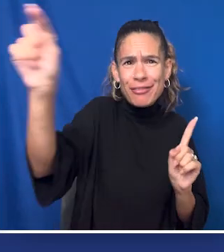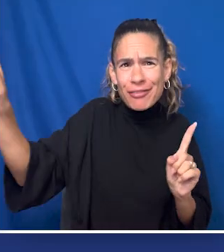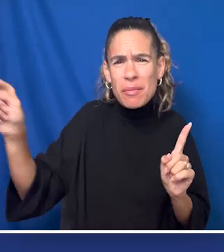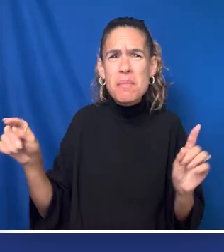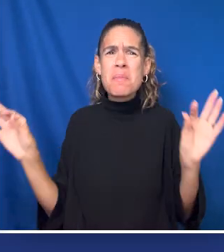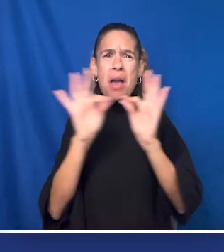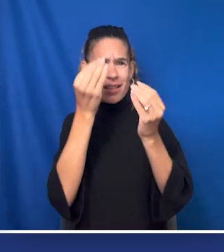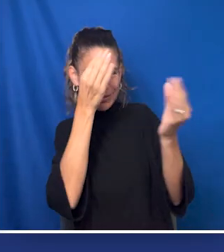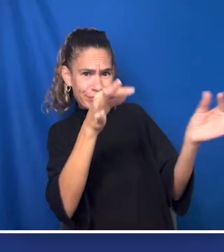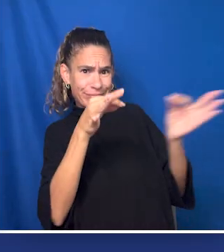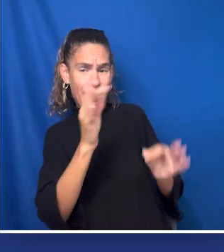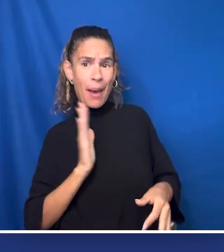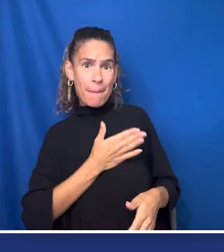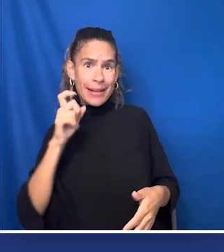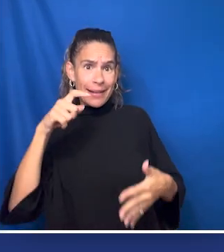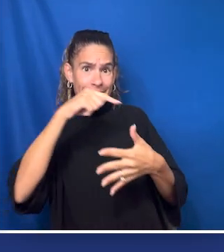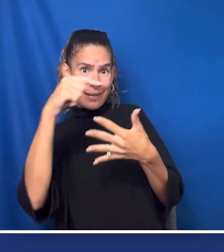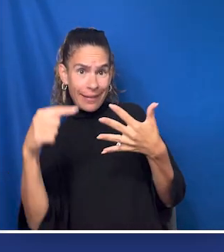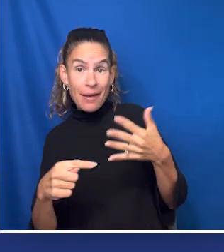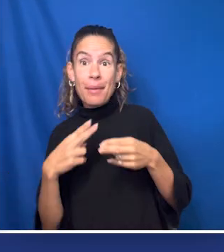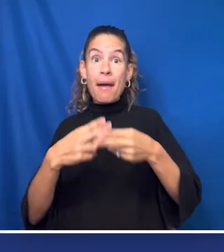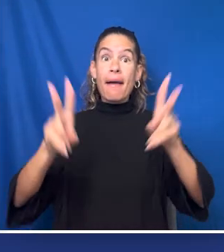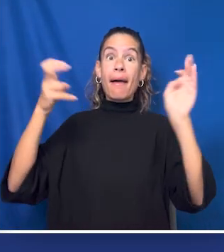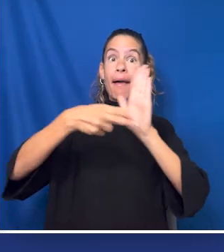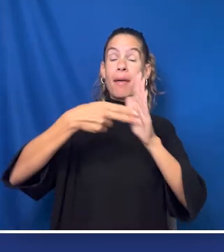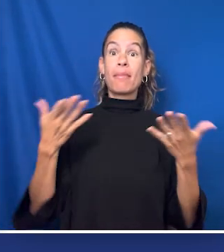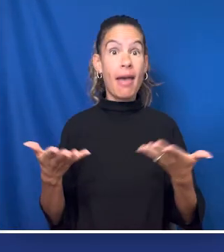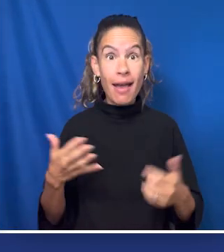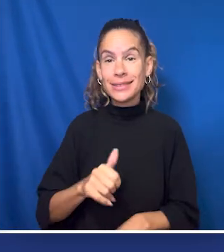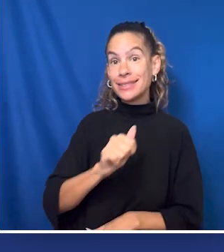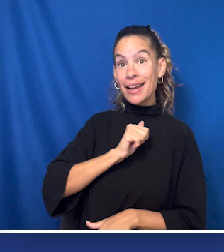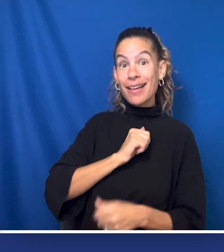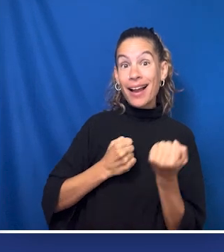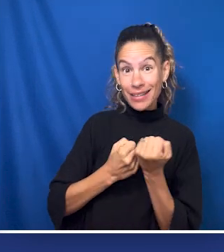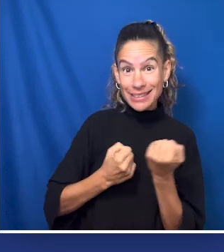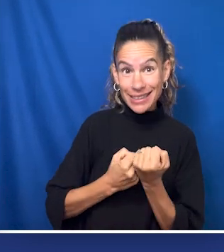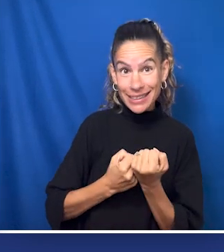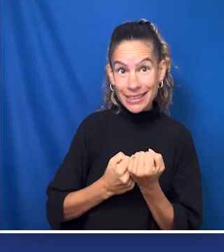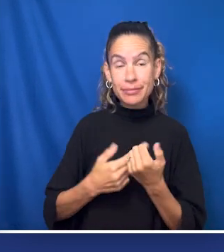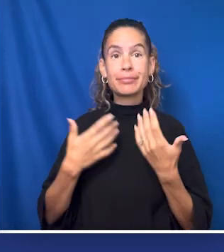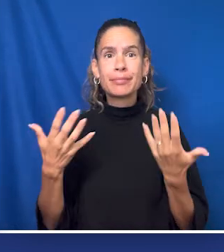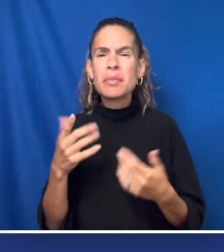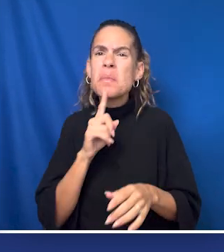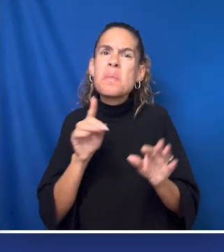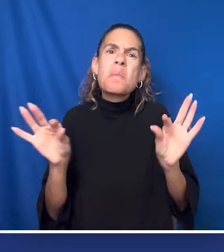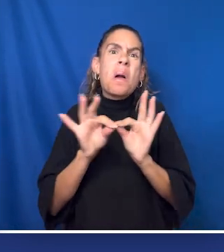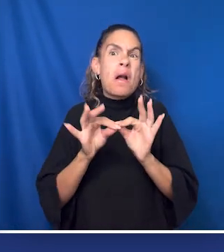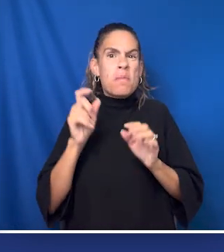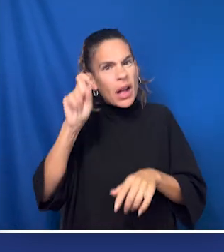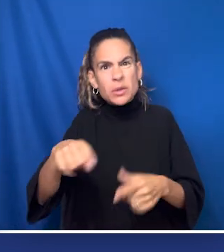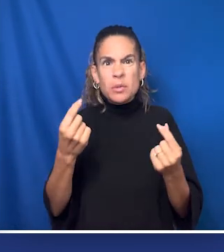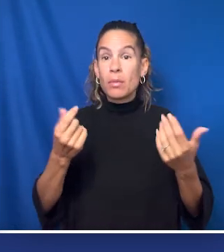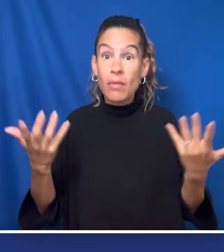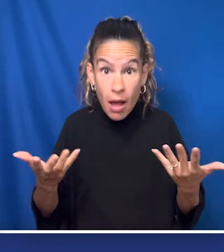and want better than anyone else, so it's important to let people know what our needs are. That's called self-advocacy.